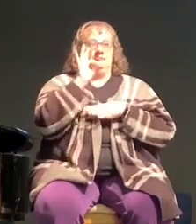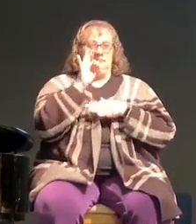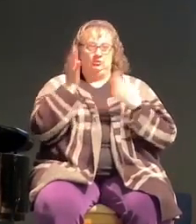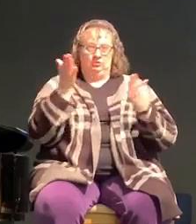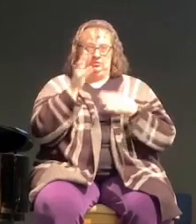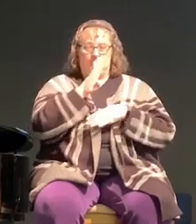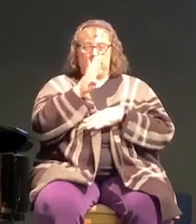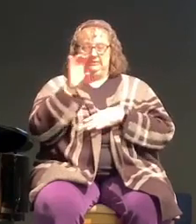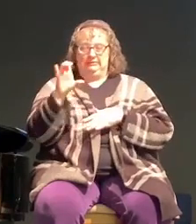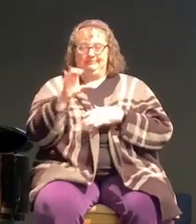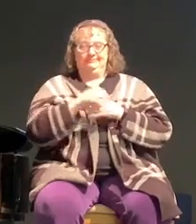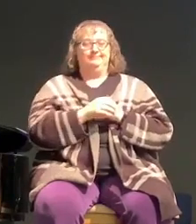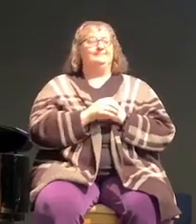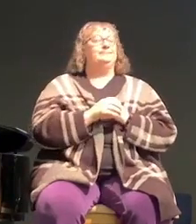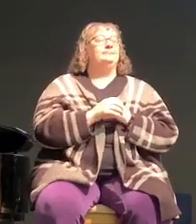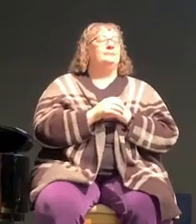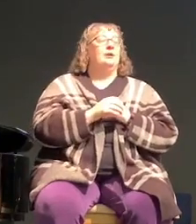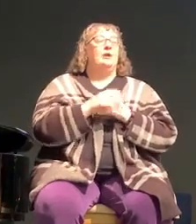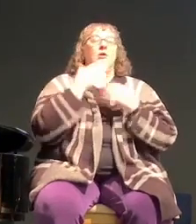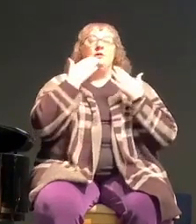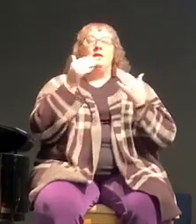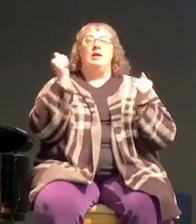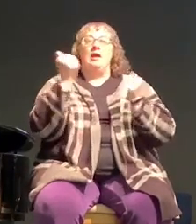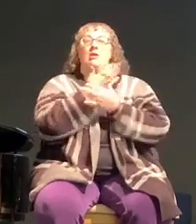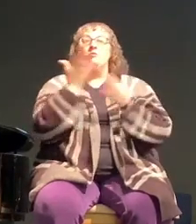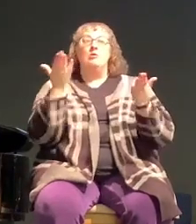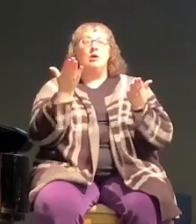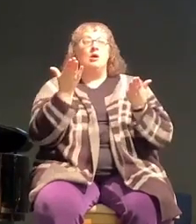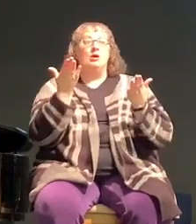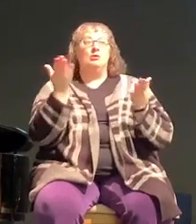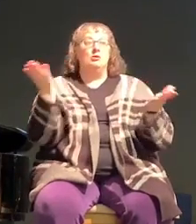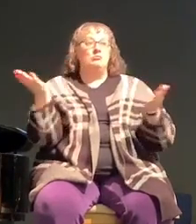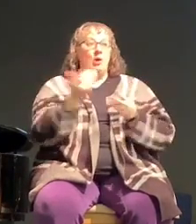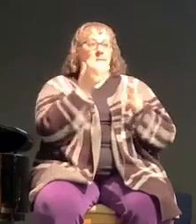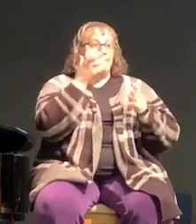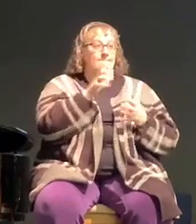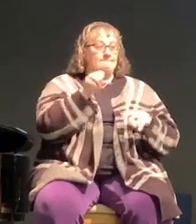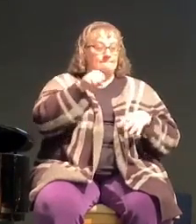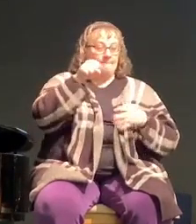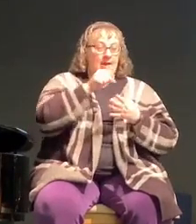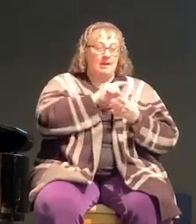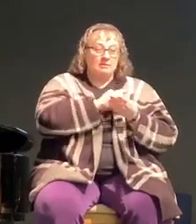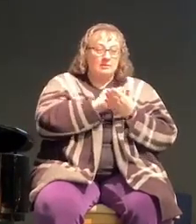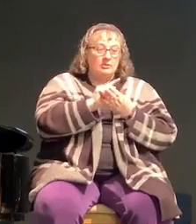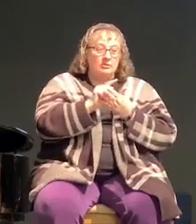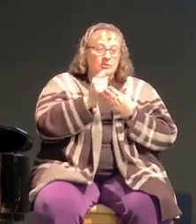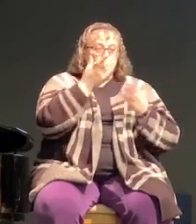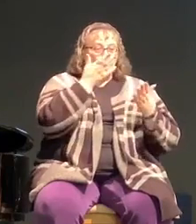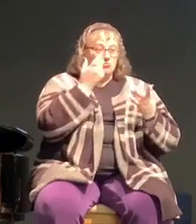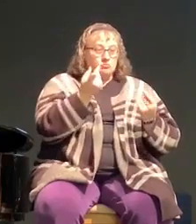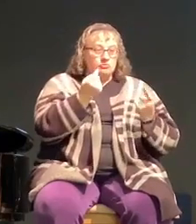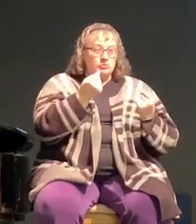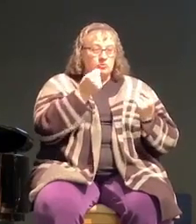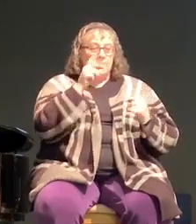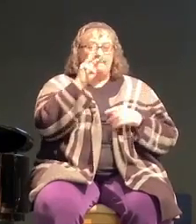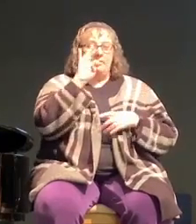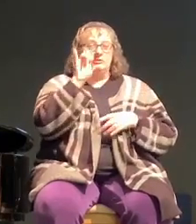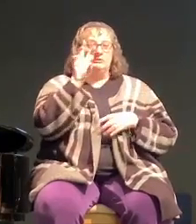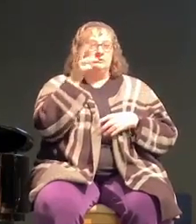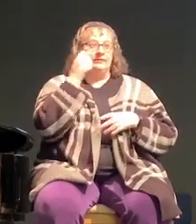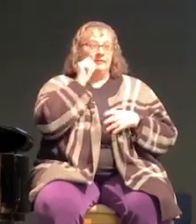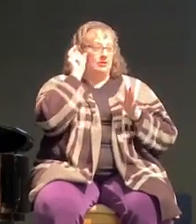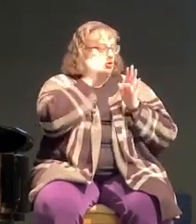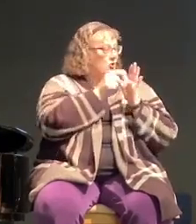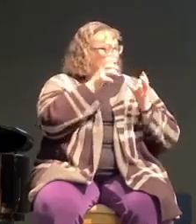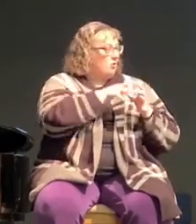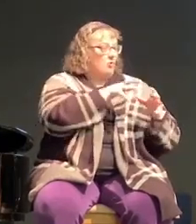at Buckeye Christian Church. I want to thank everyone that has brought bags so far this week for what we're going to be doing on March 6th. If you haven't noticed,